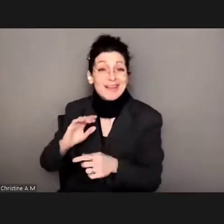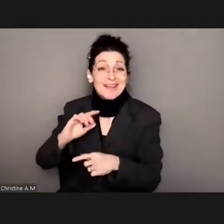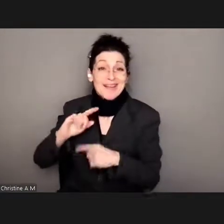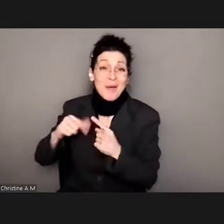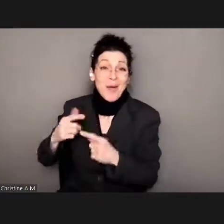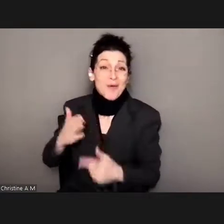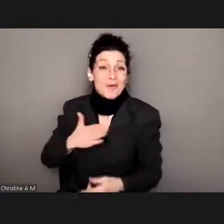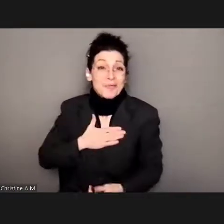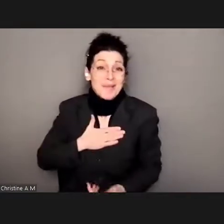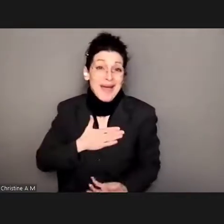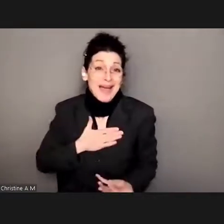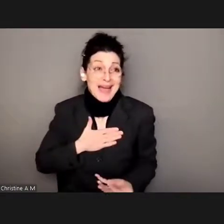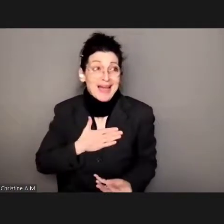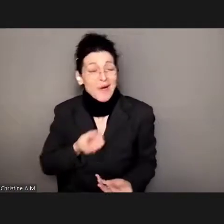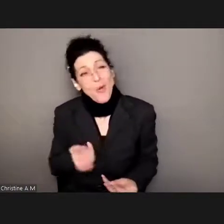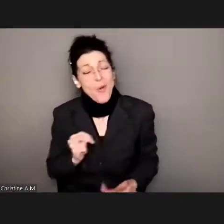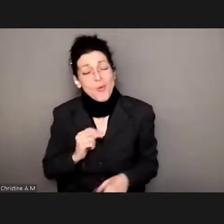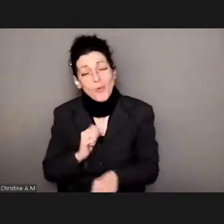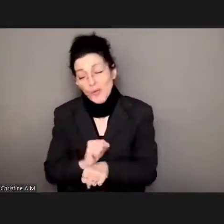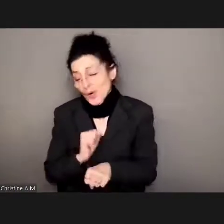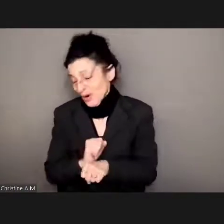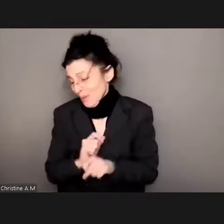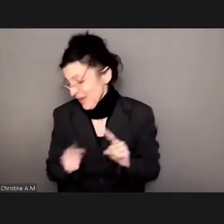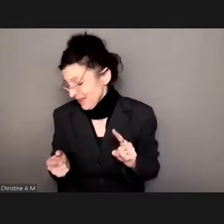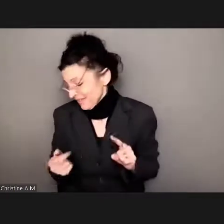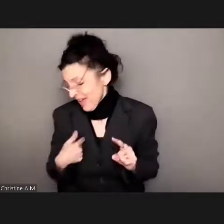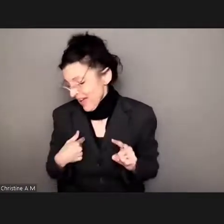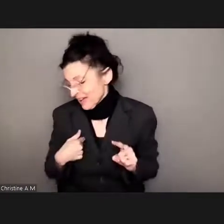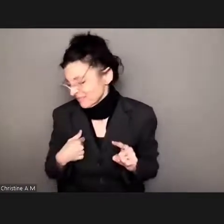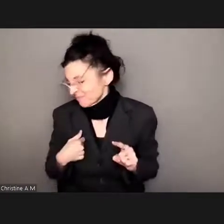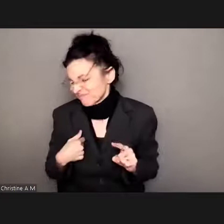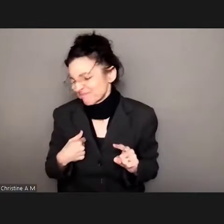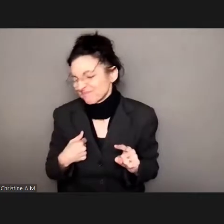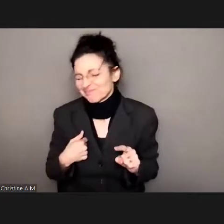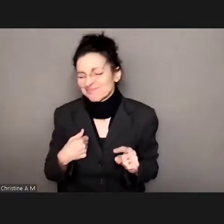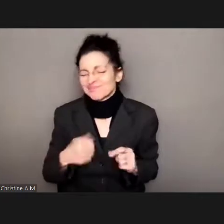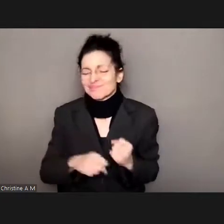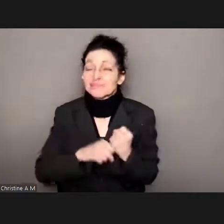took it all out because it was running too long.